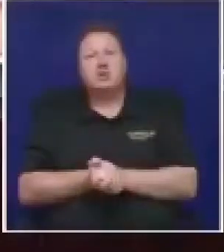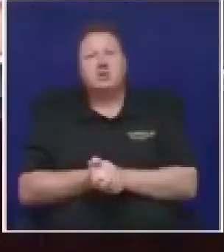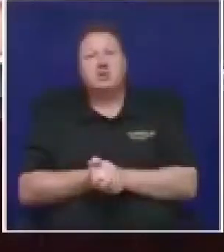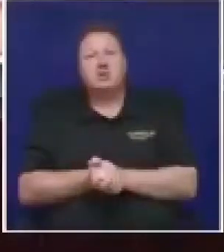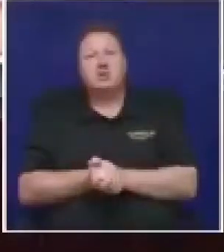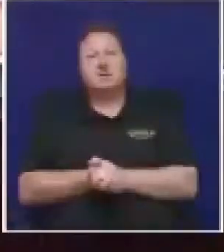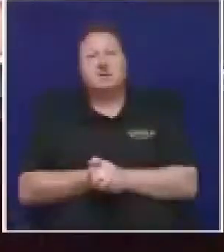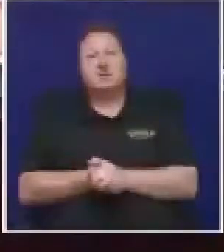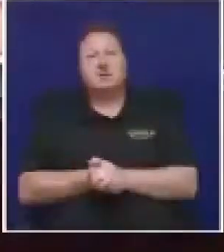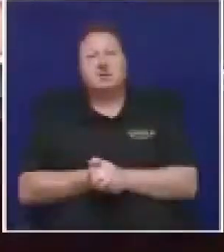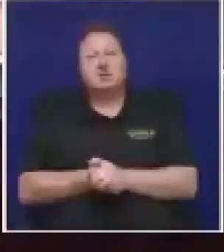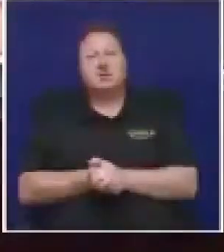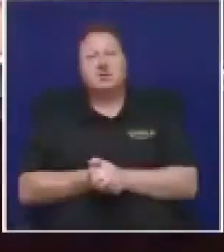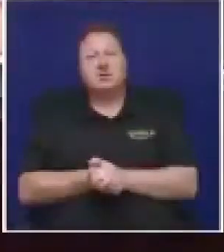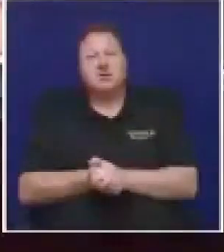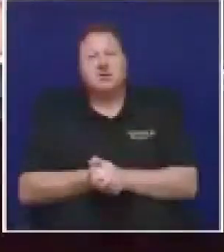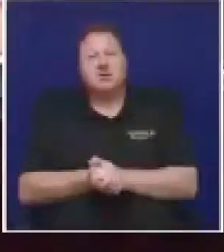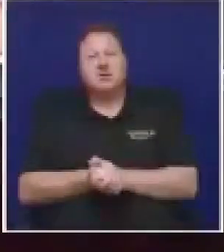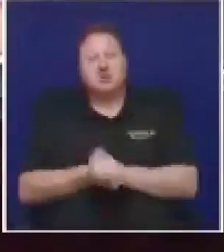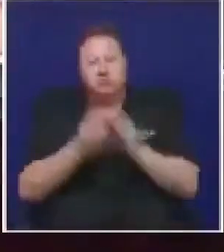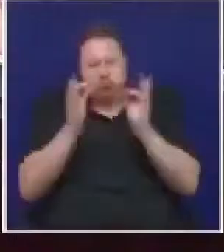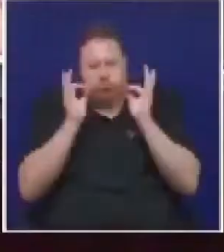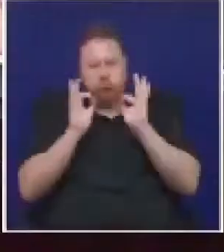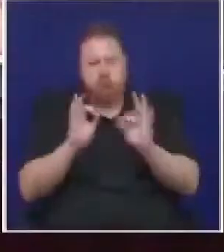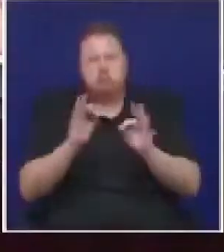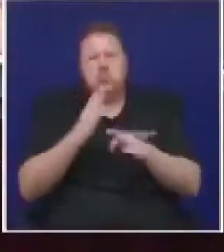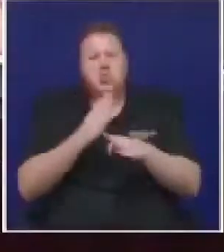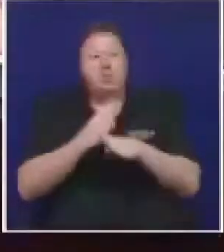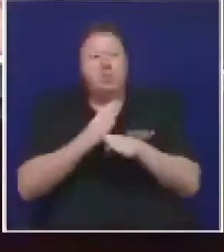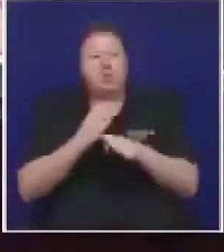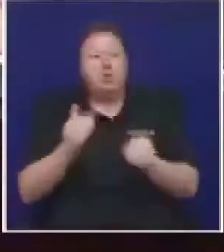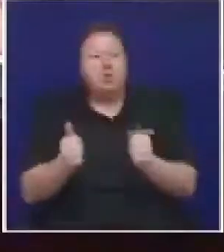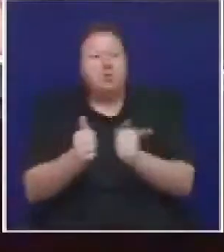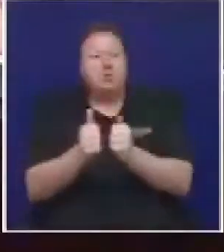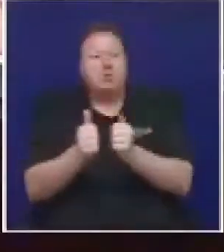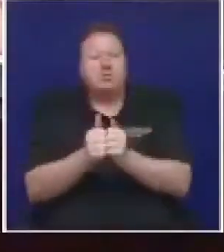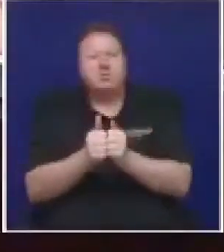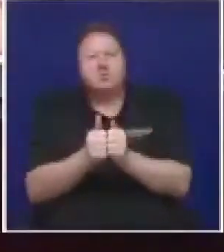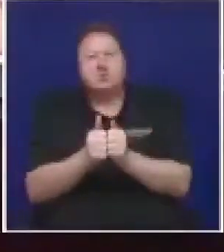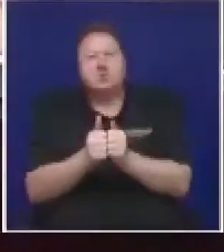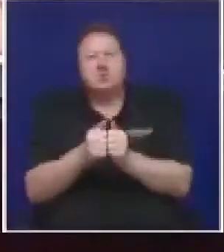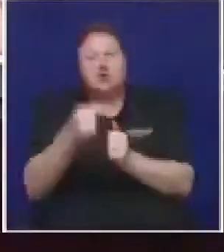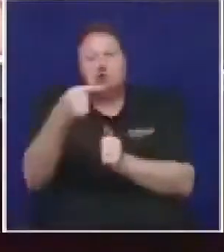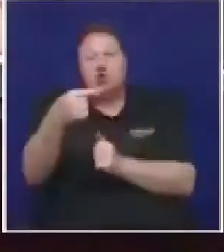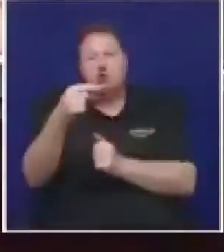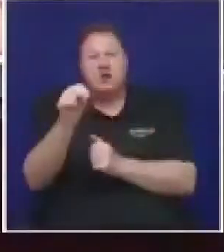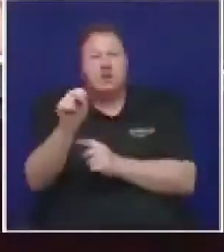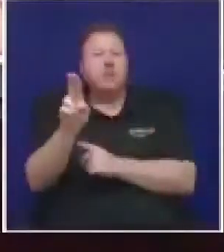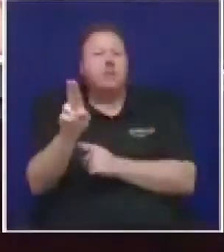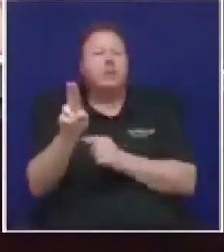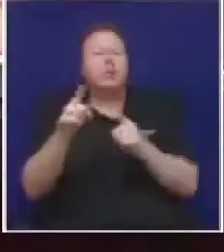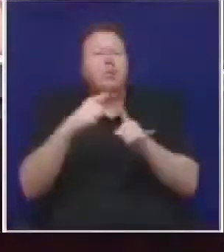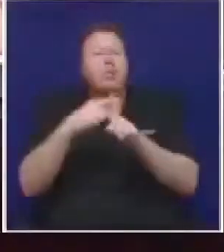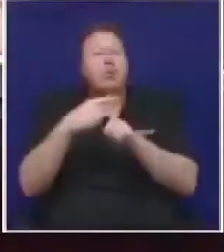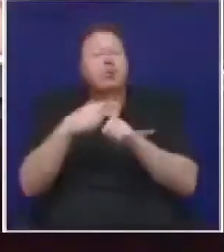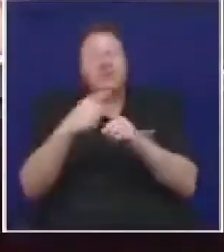the proper working in unison and unity of the GNU is a positive